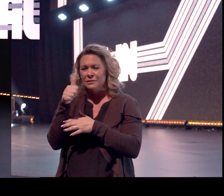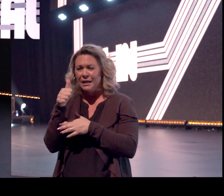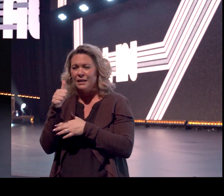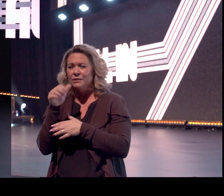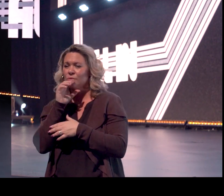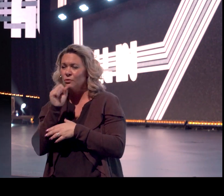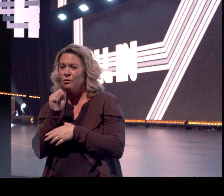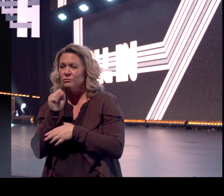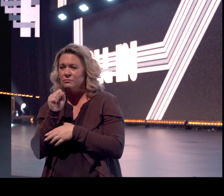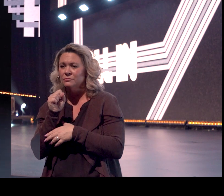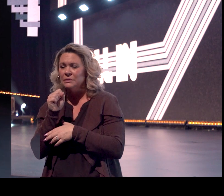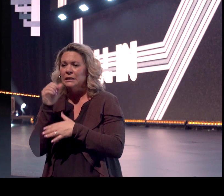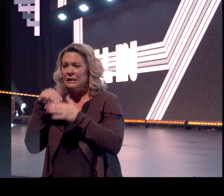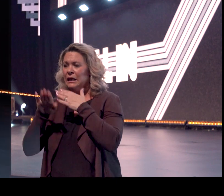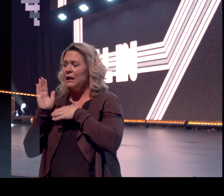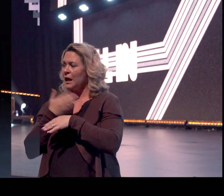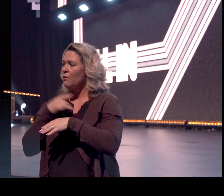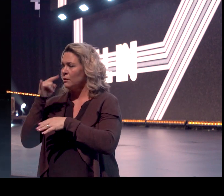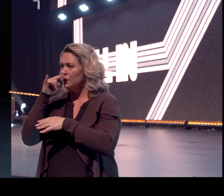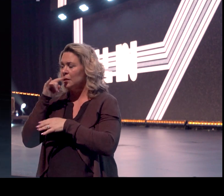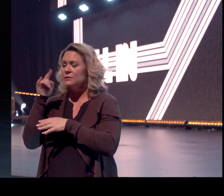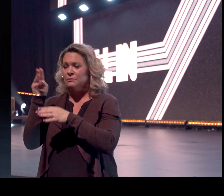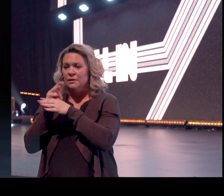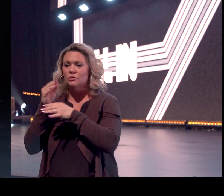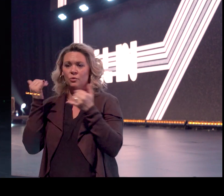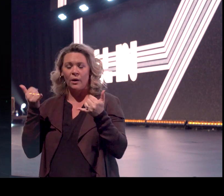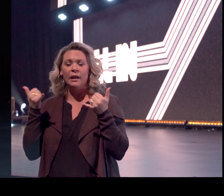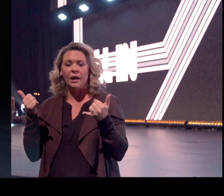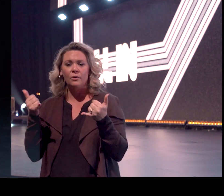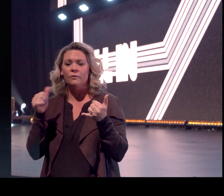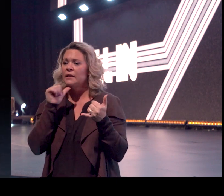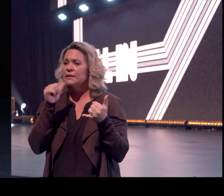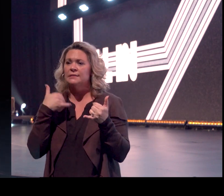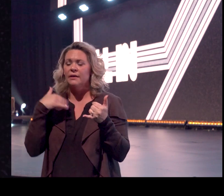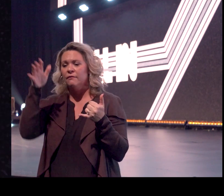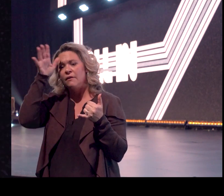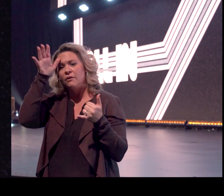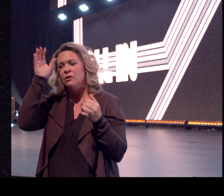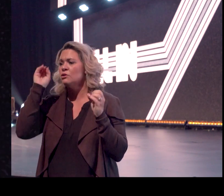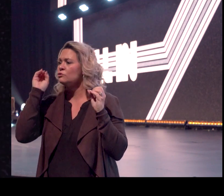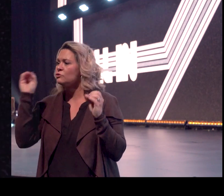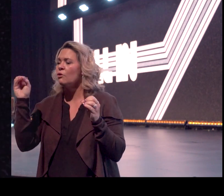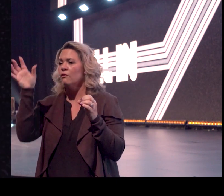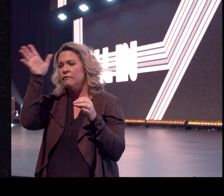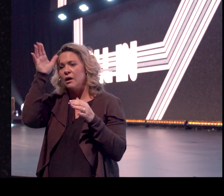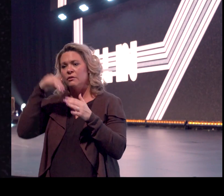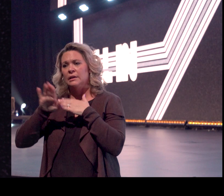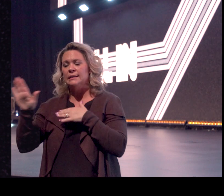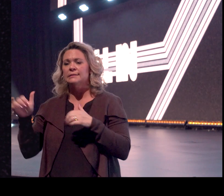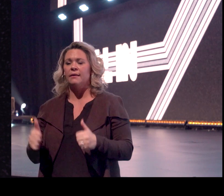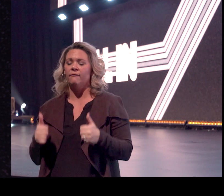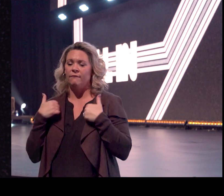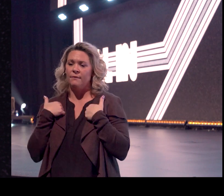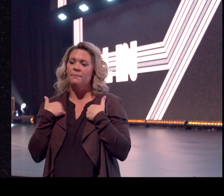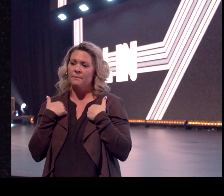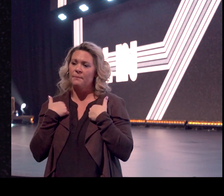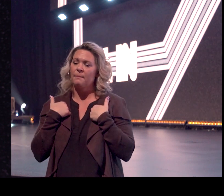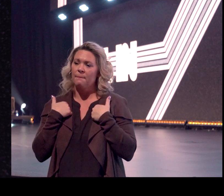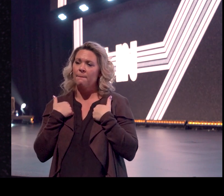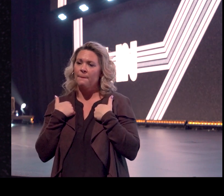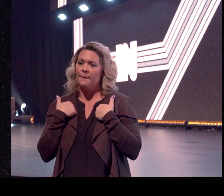There's a 10-year-old right now in our kids' ministry who doesn't have a father. There's no father figure in his